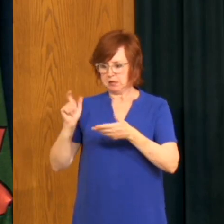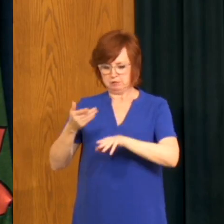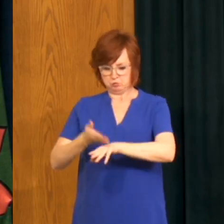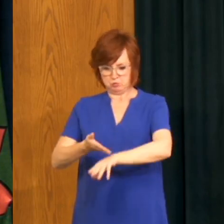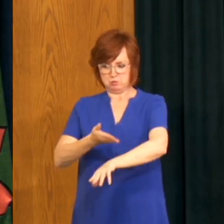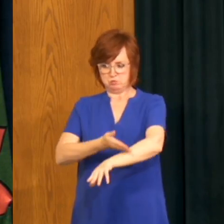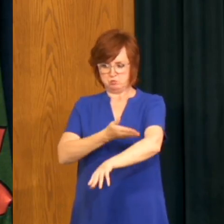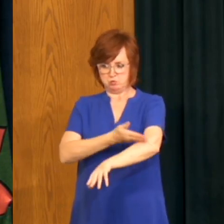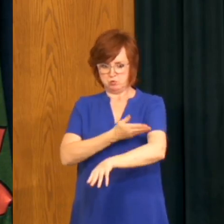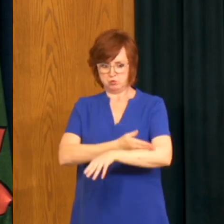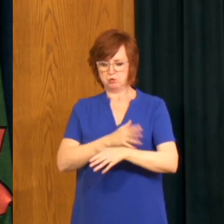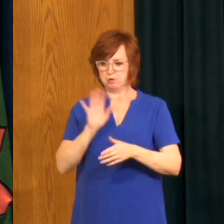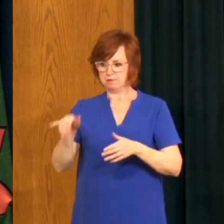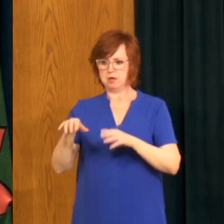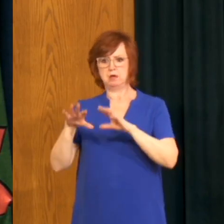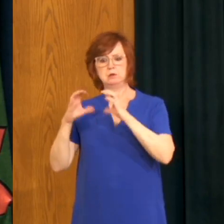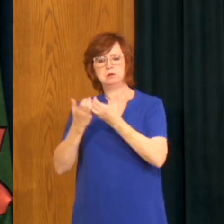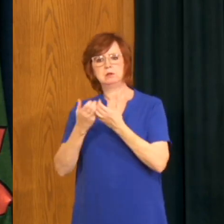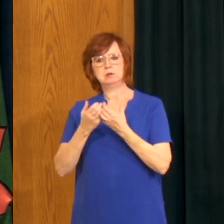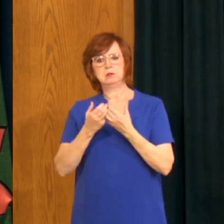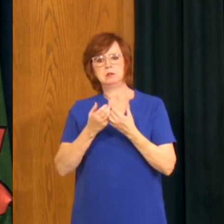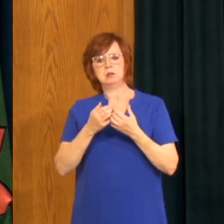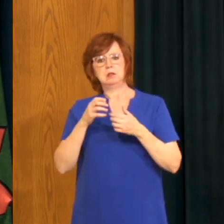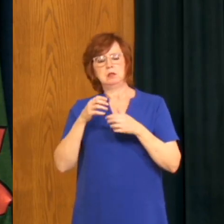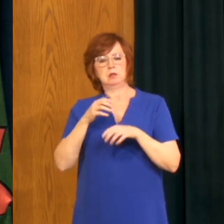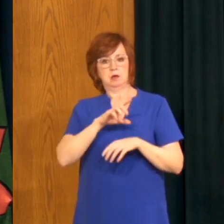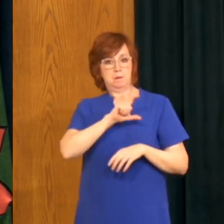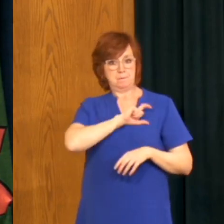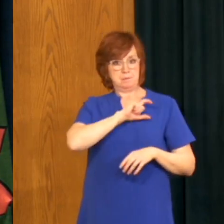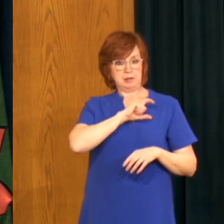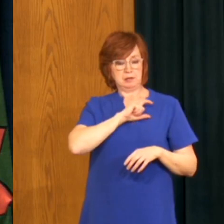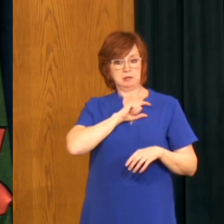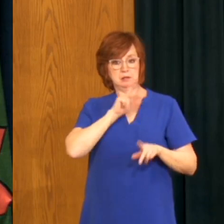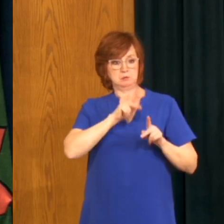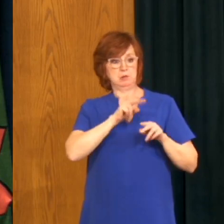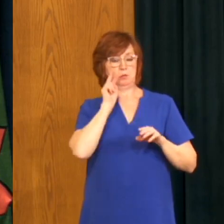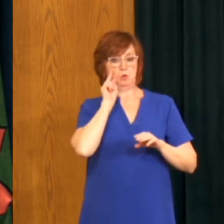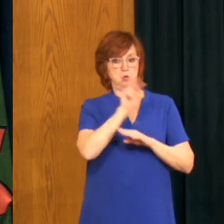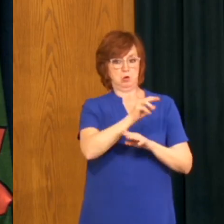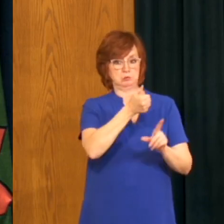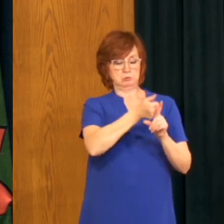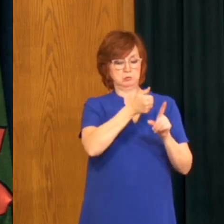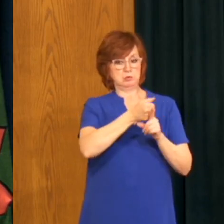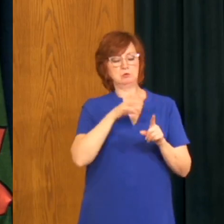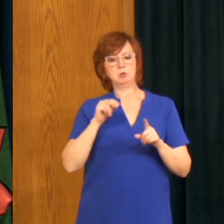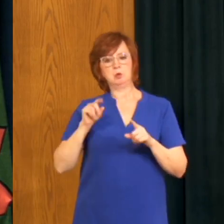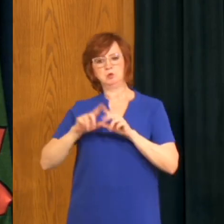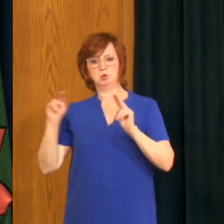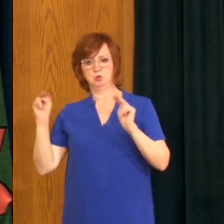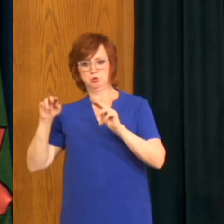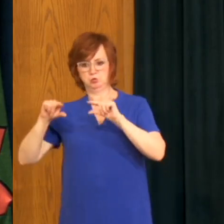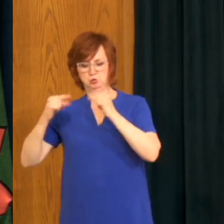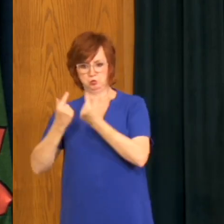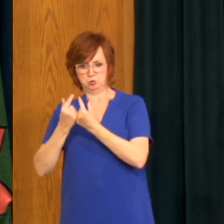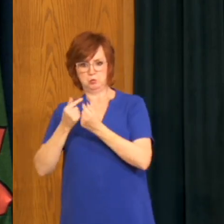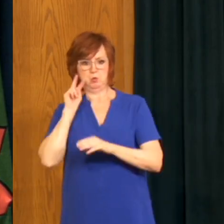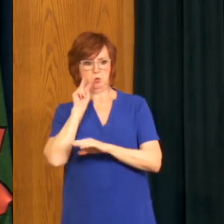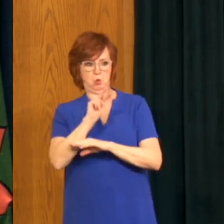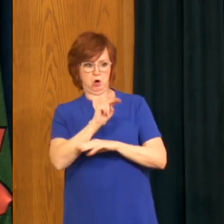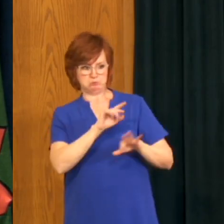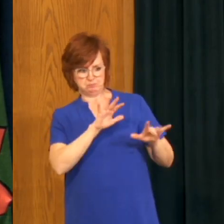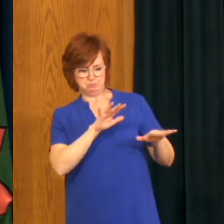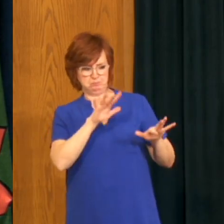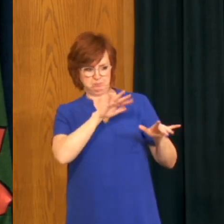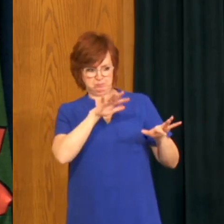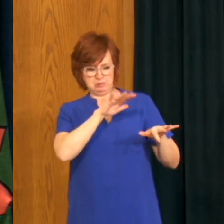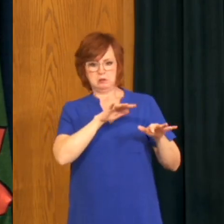in enhancing some of the civilian oversight that we have. We do have a police complaints commission, and we are looking at what opportunities,